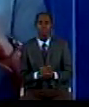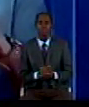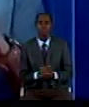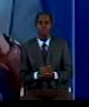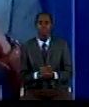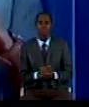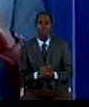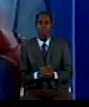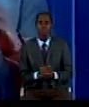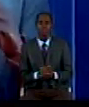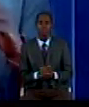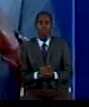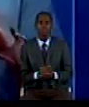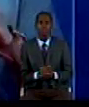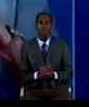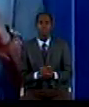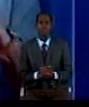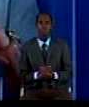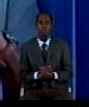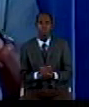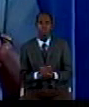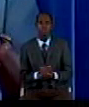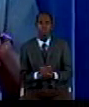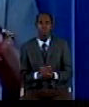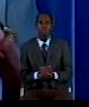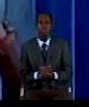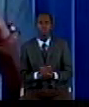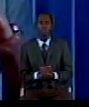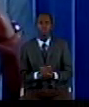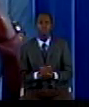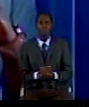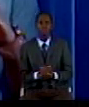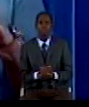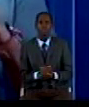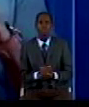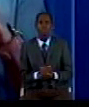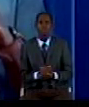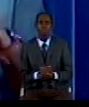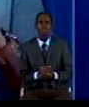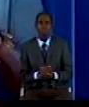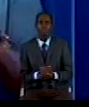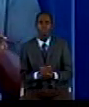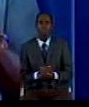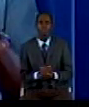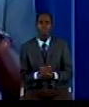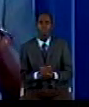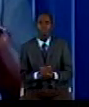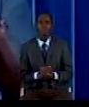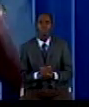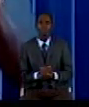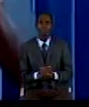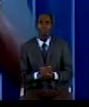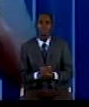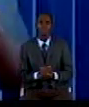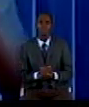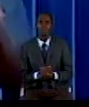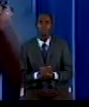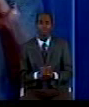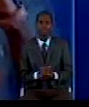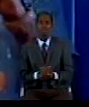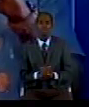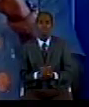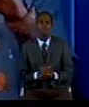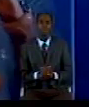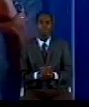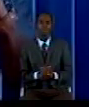gudu in driver shiga gagada sai baba ce driver ka shiga gagada muna zuwa dai muka yi so sai muka rike kina bi muna zuwa sai muka zo sai